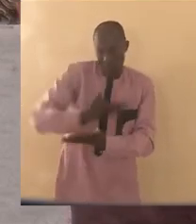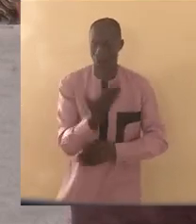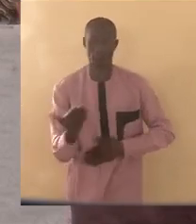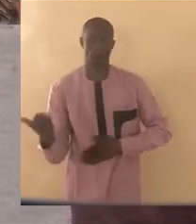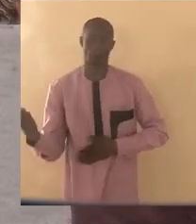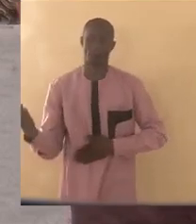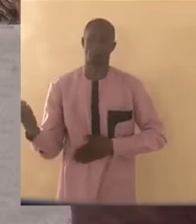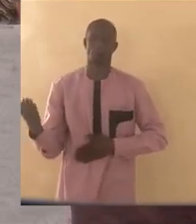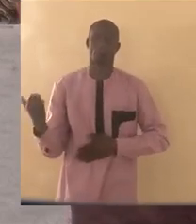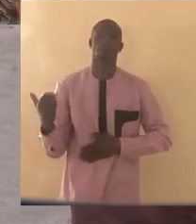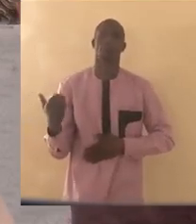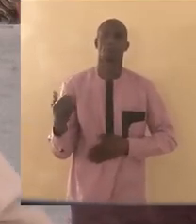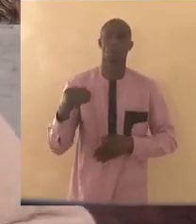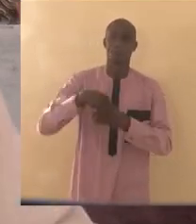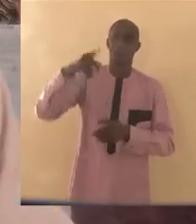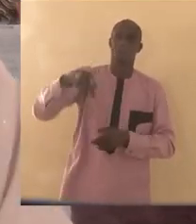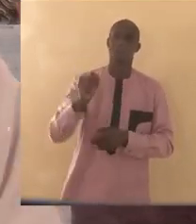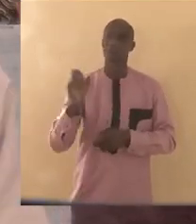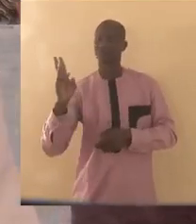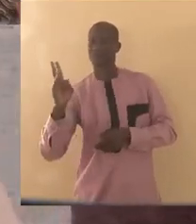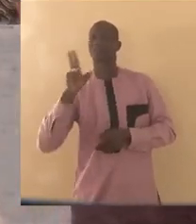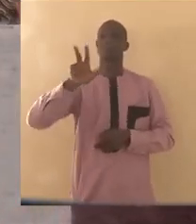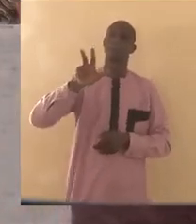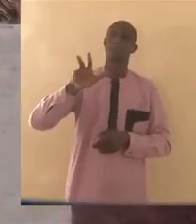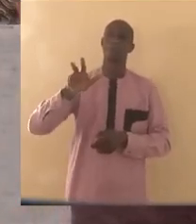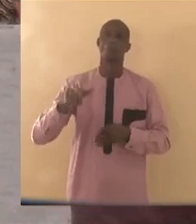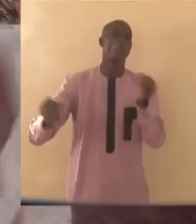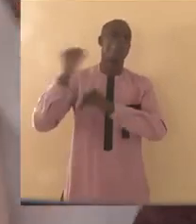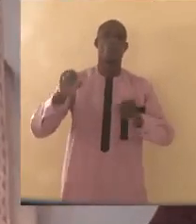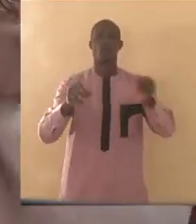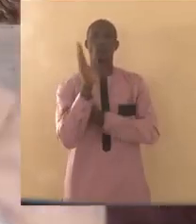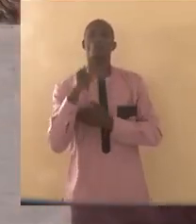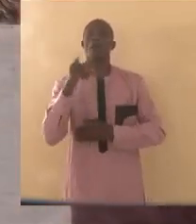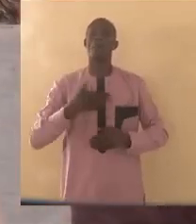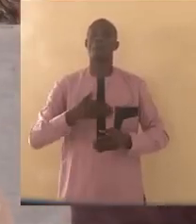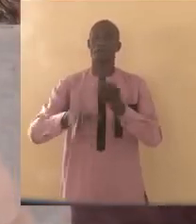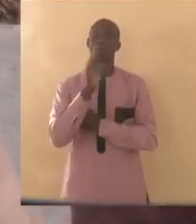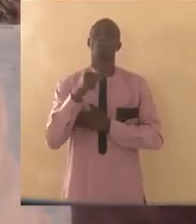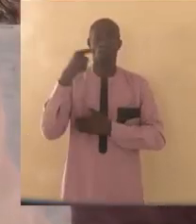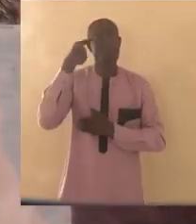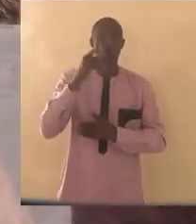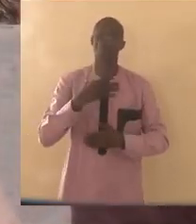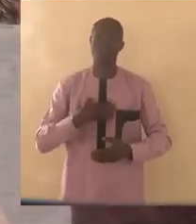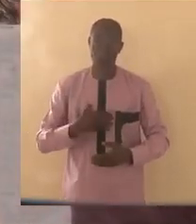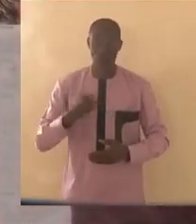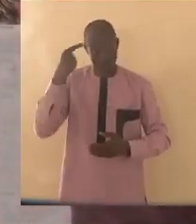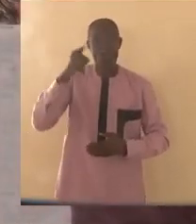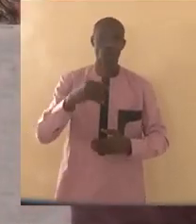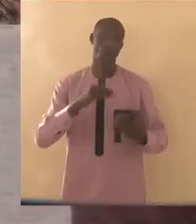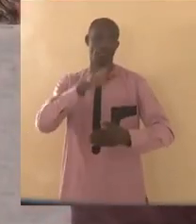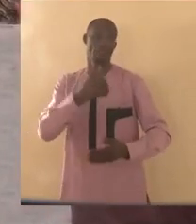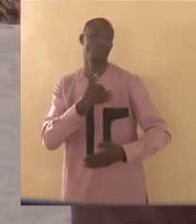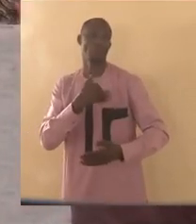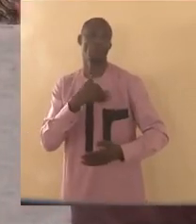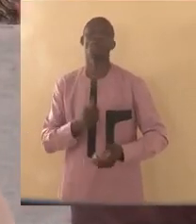things. In Psalm 63, verse 1 to 9, we read, O God, you are my God, for you I long, for you my soul is thirsting.